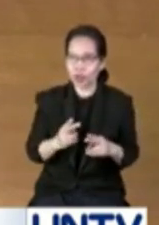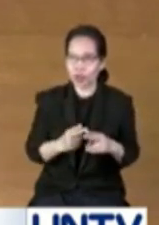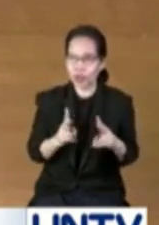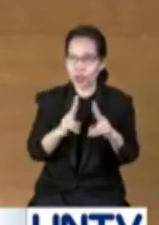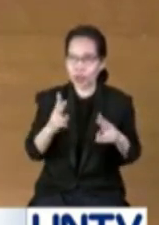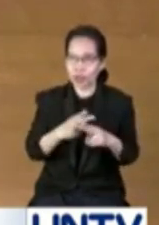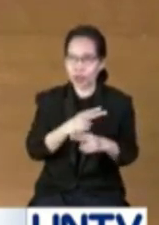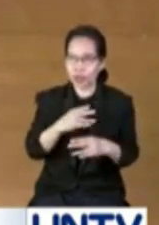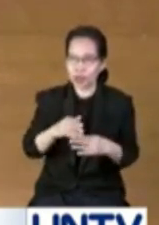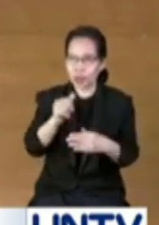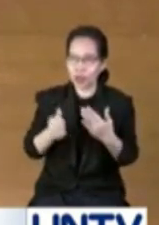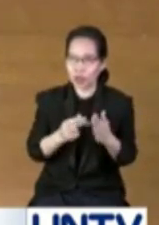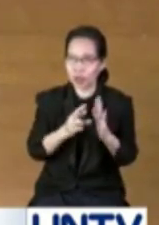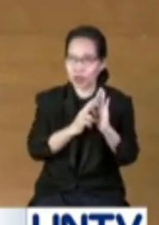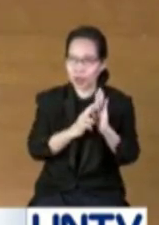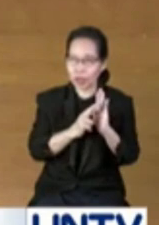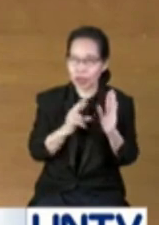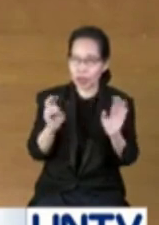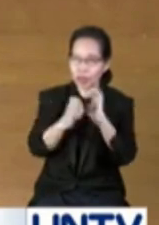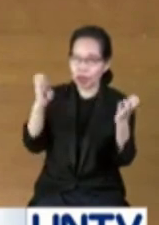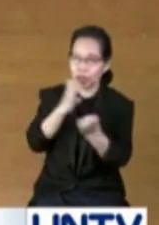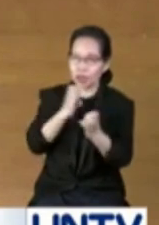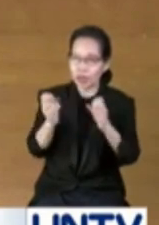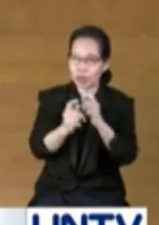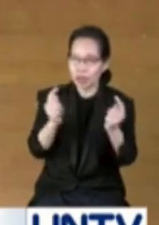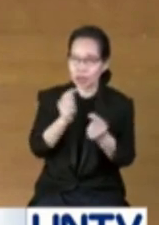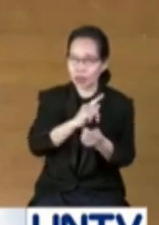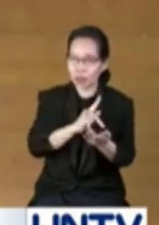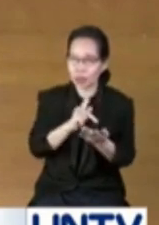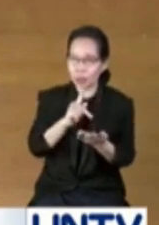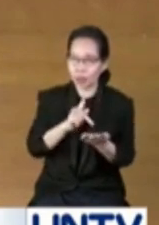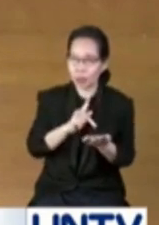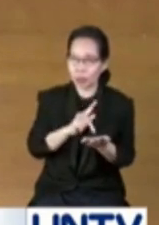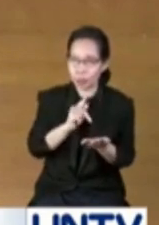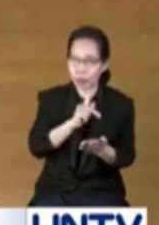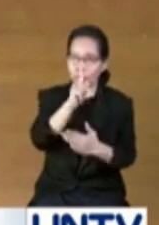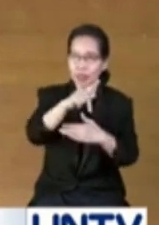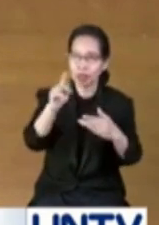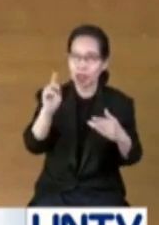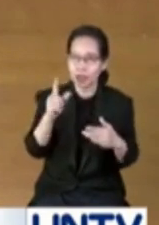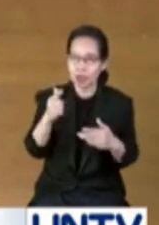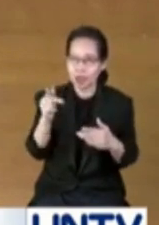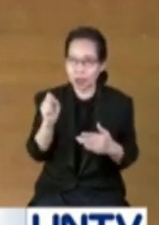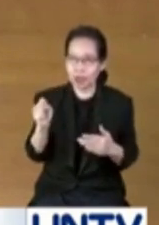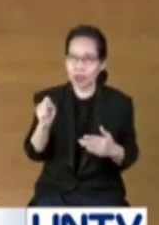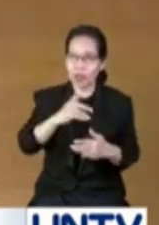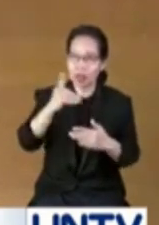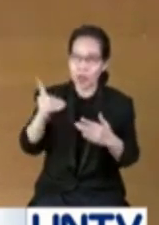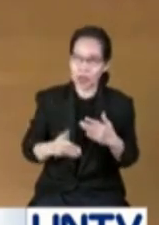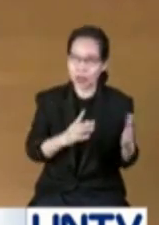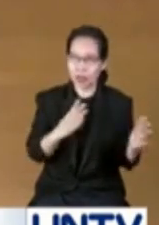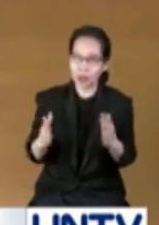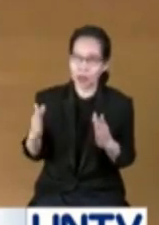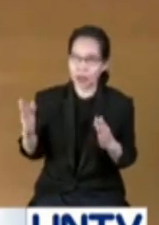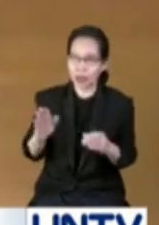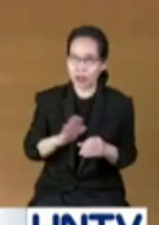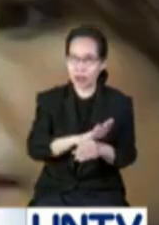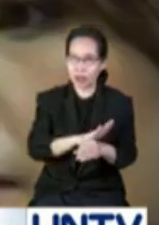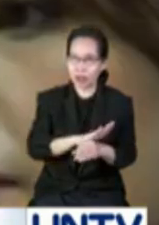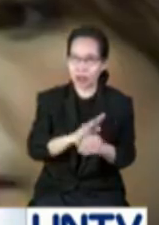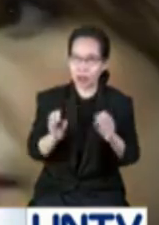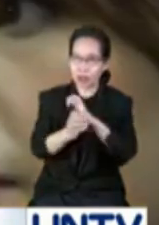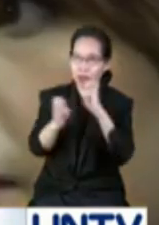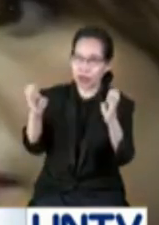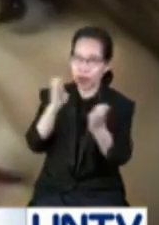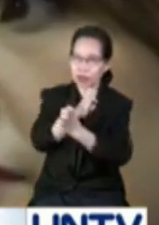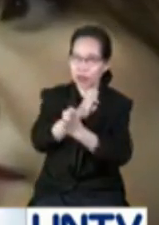required devolution transition plans of the LGUs are done. To fully prepare them for optimal devolution, the